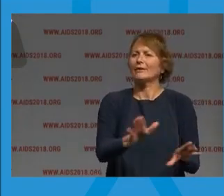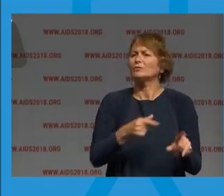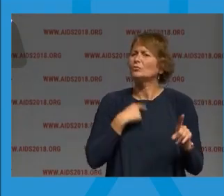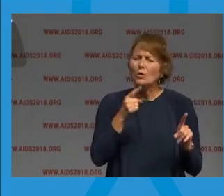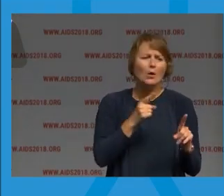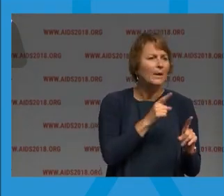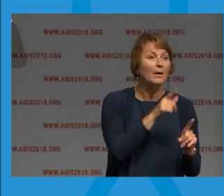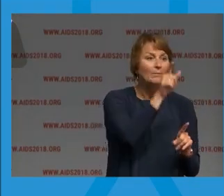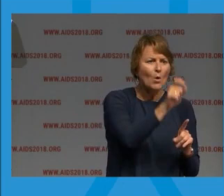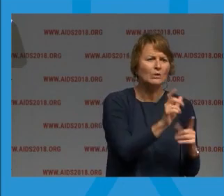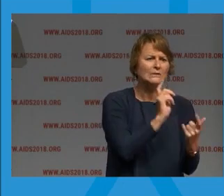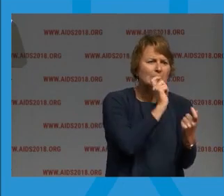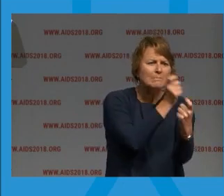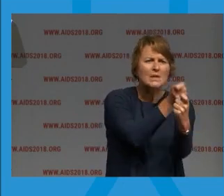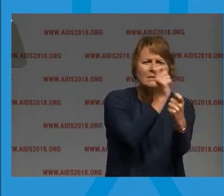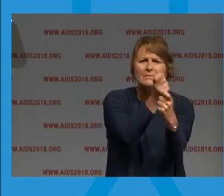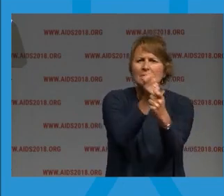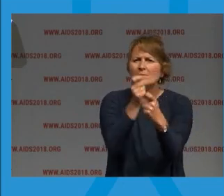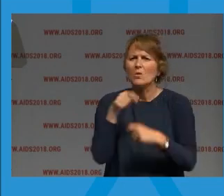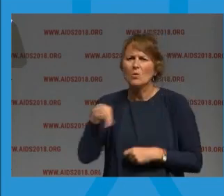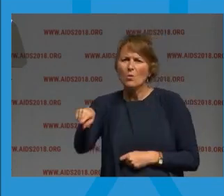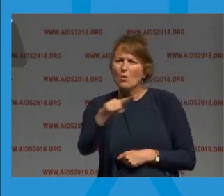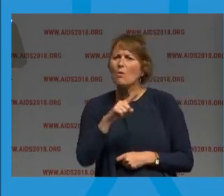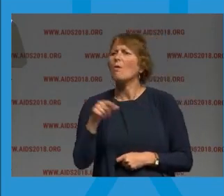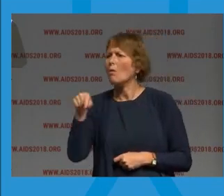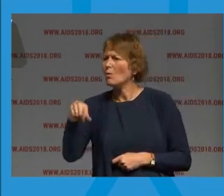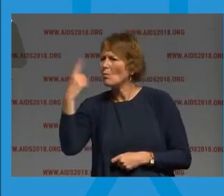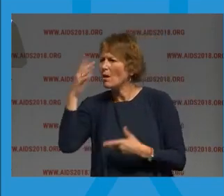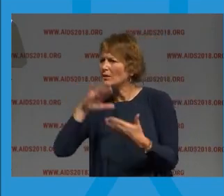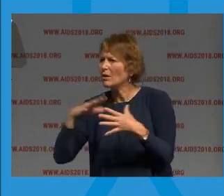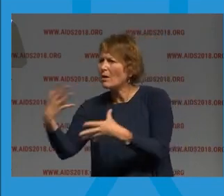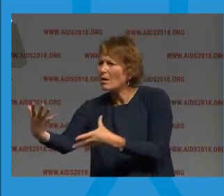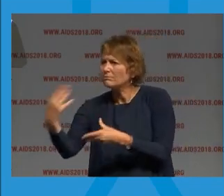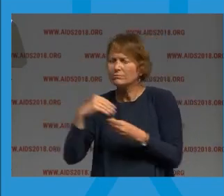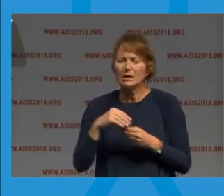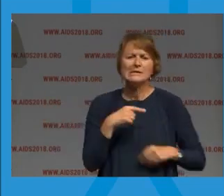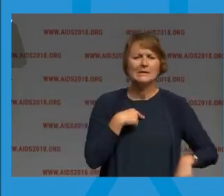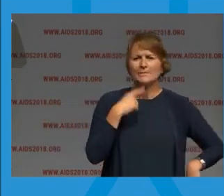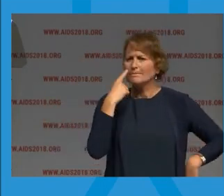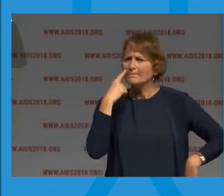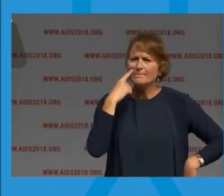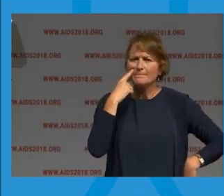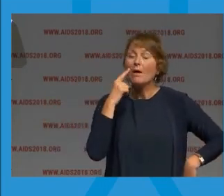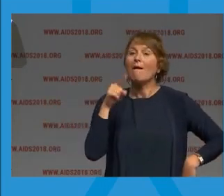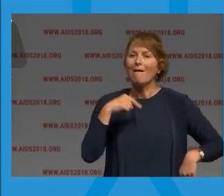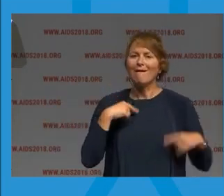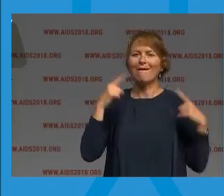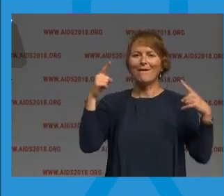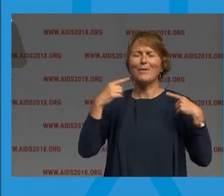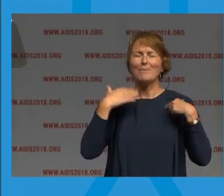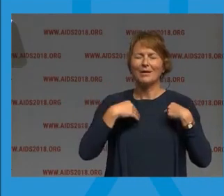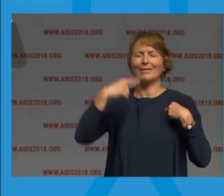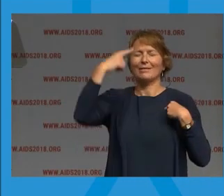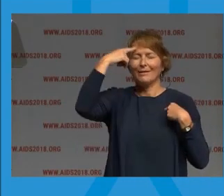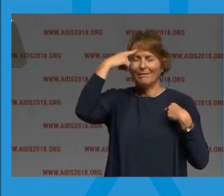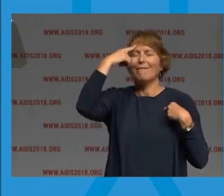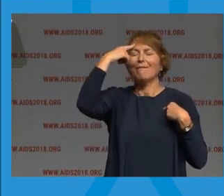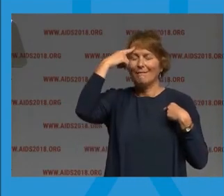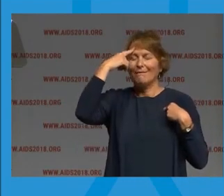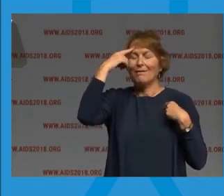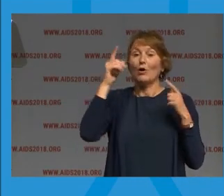one person and one community at a time, by always keeping the human element of the